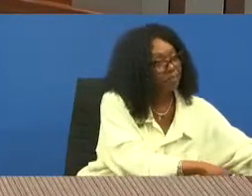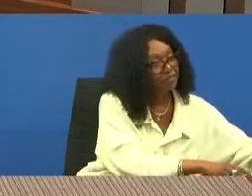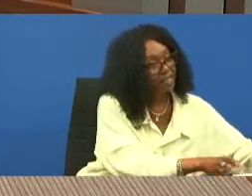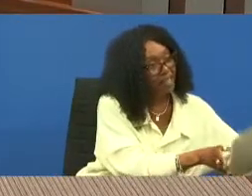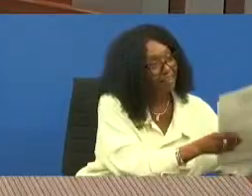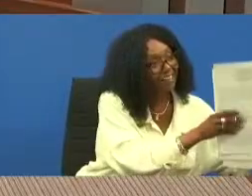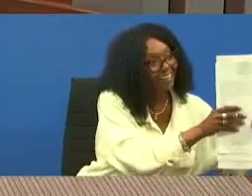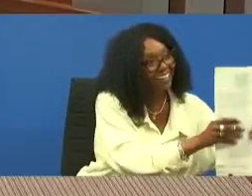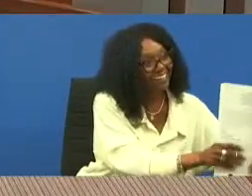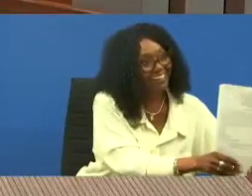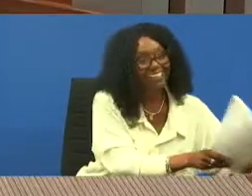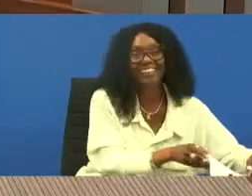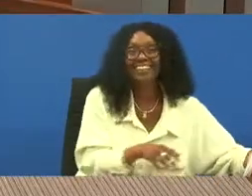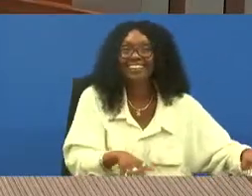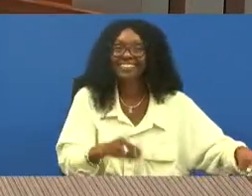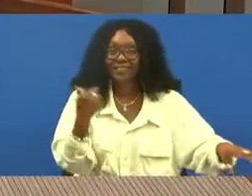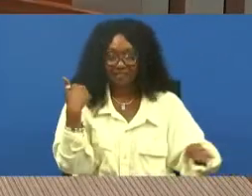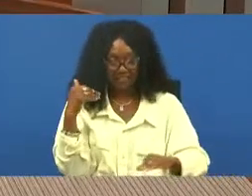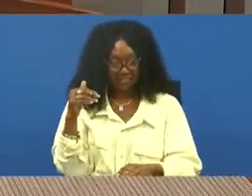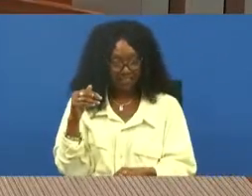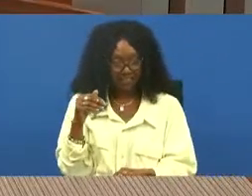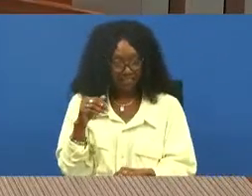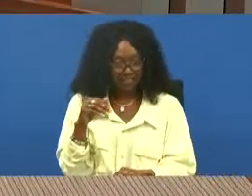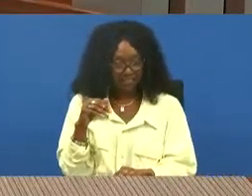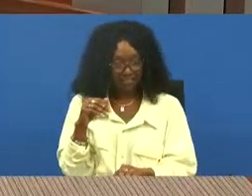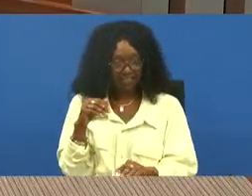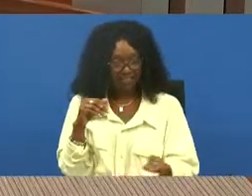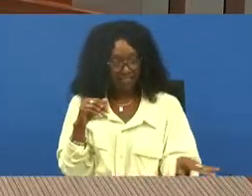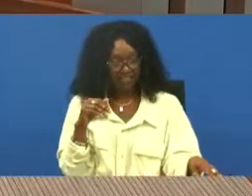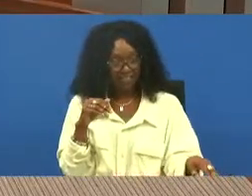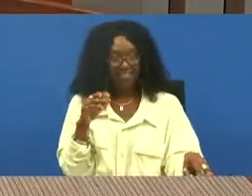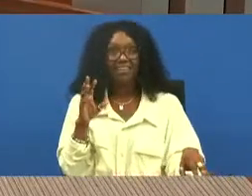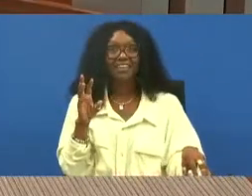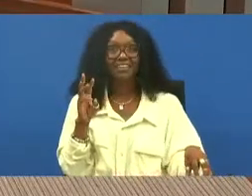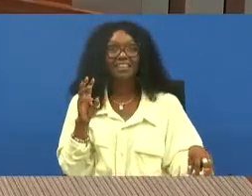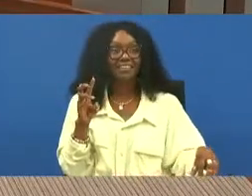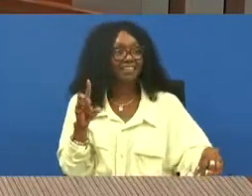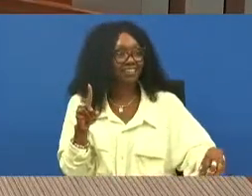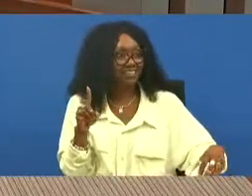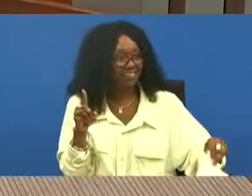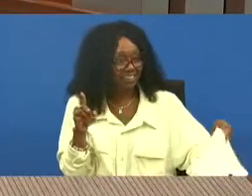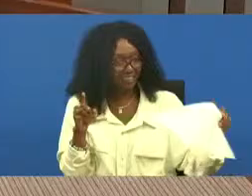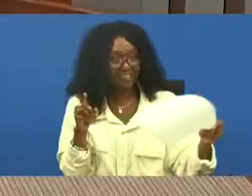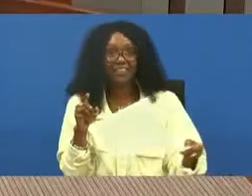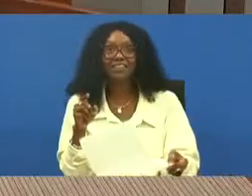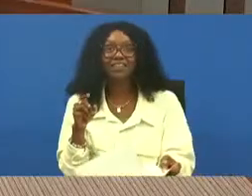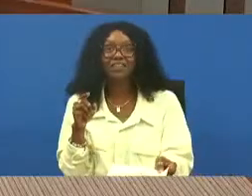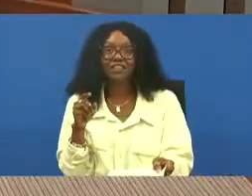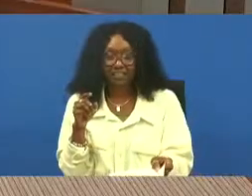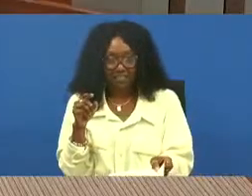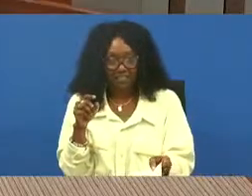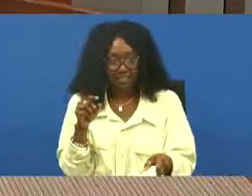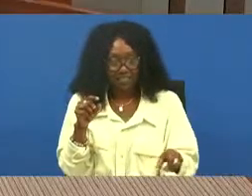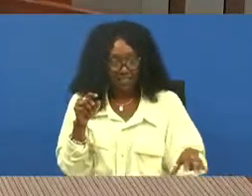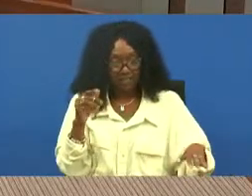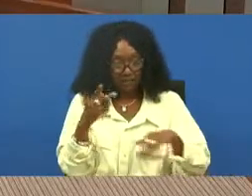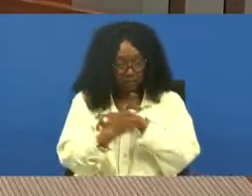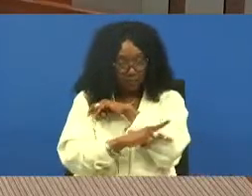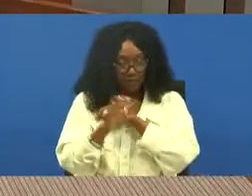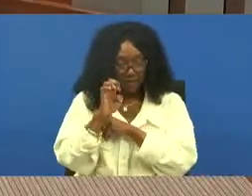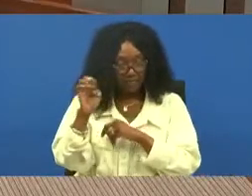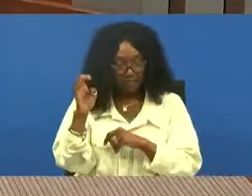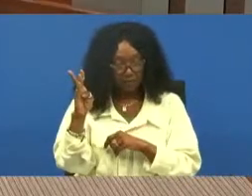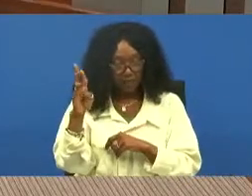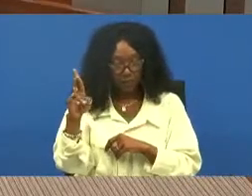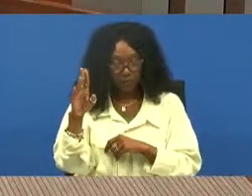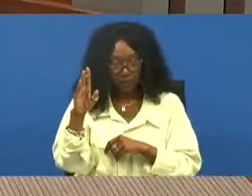All right, we're going to go back to item 61, authorizing and approving selection of the advocate as the official journal of the parish of East Baton